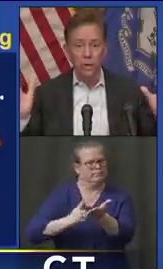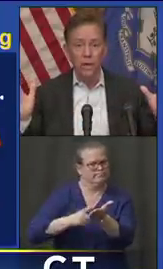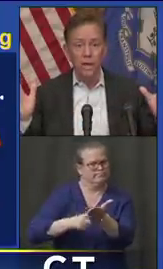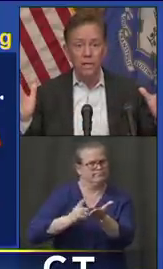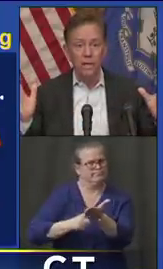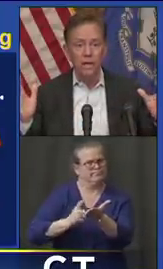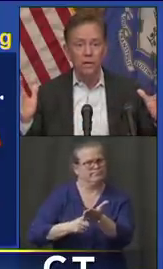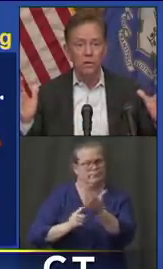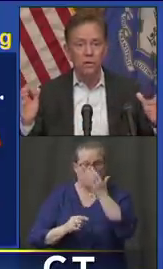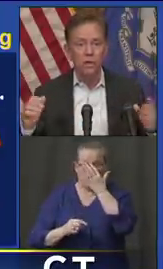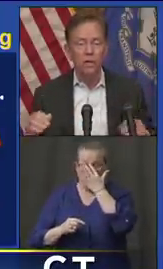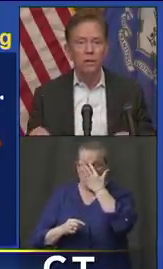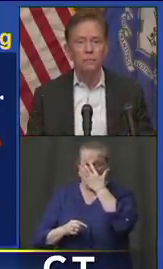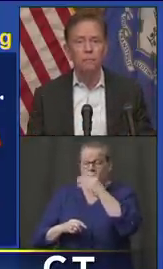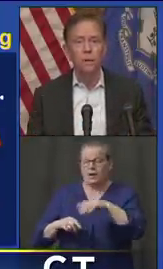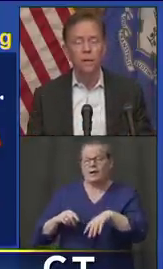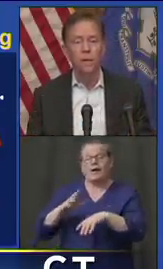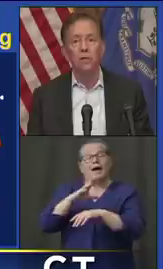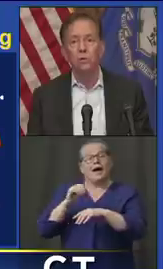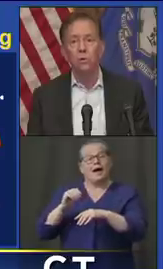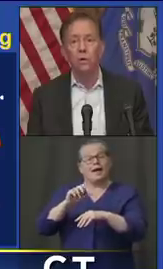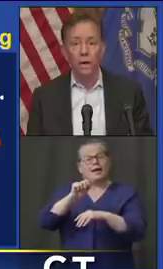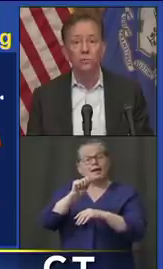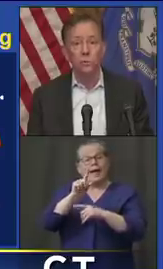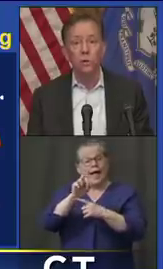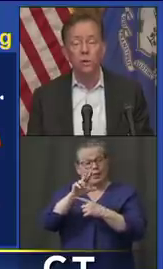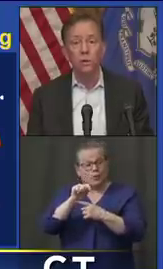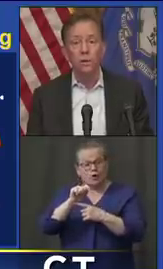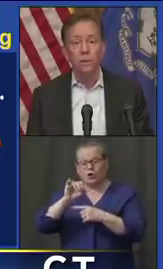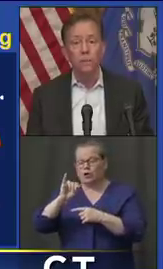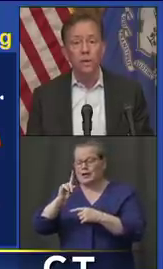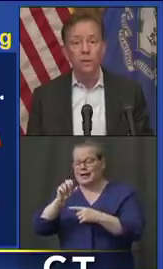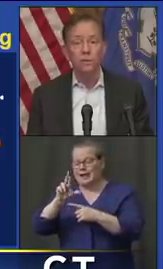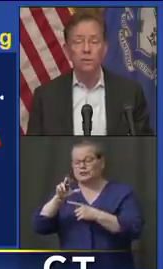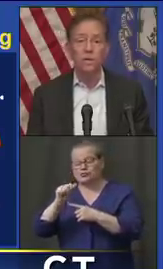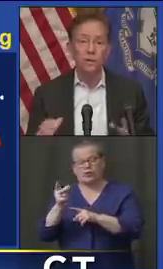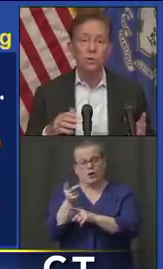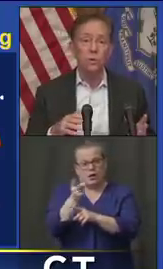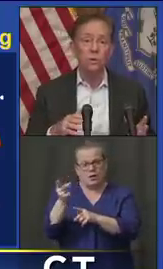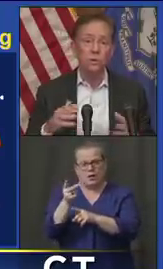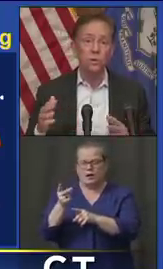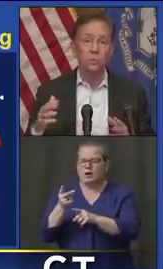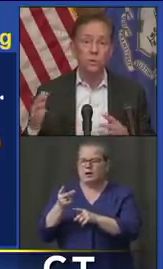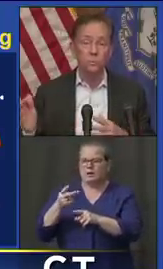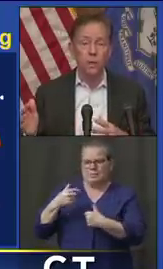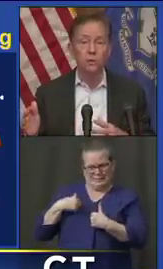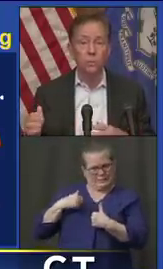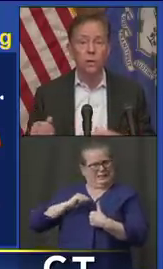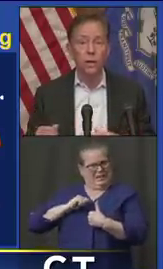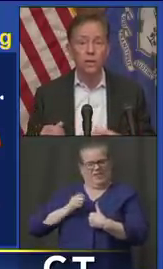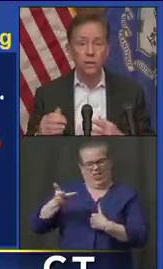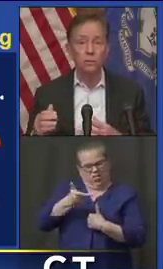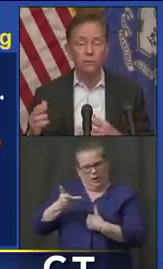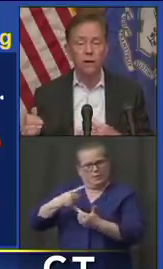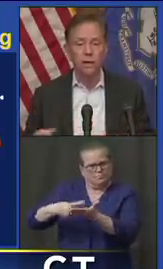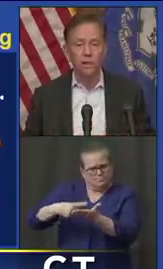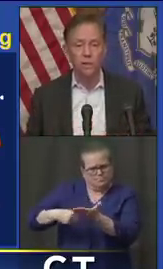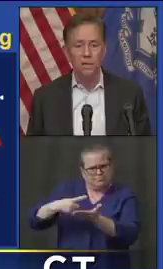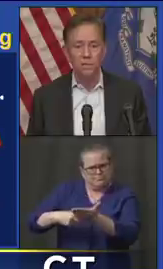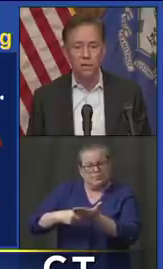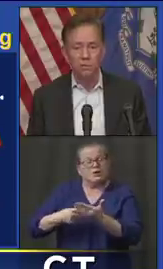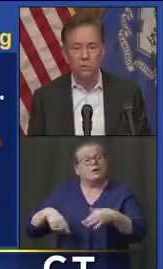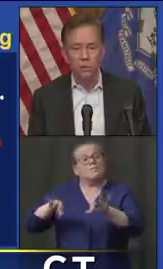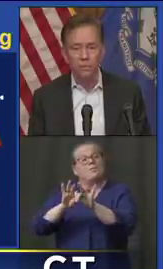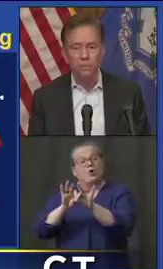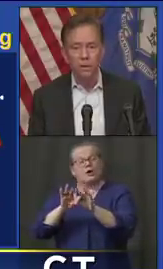or within that category indoor, outdoor, because indoor the germ is much more likely to infect than it